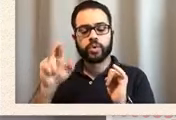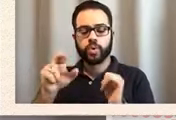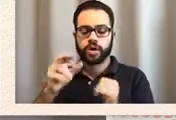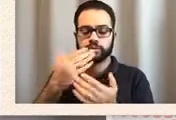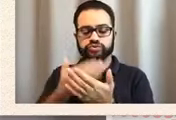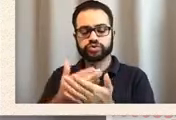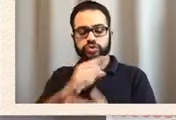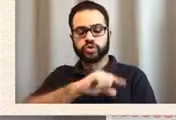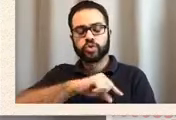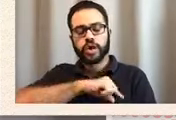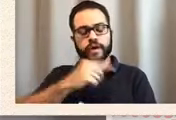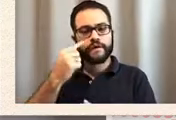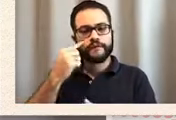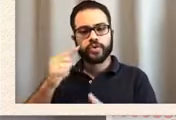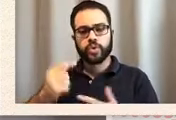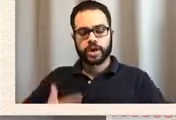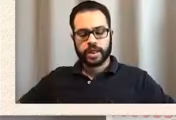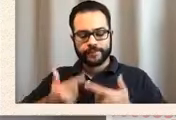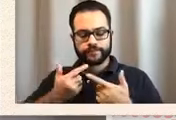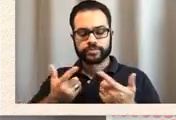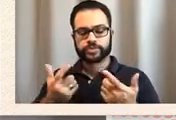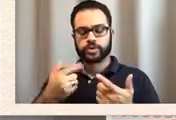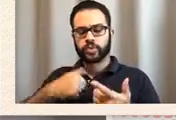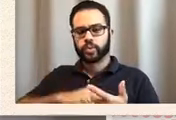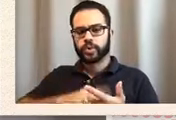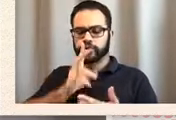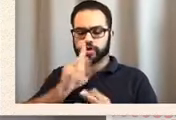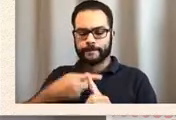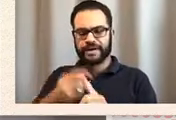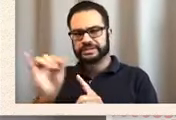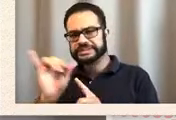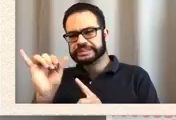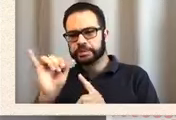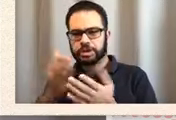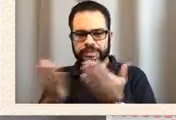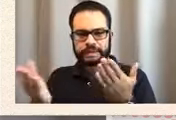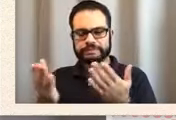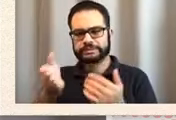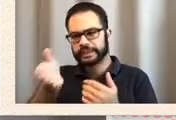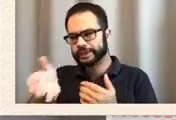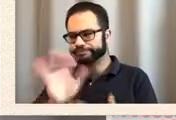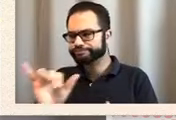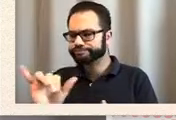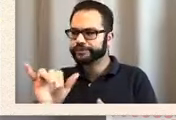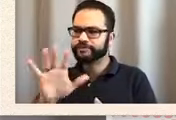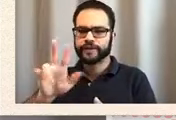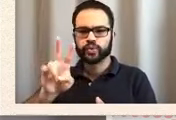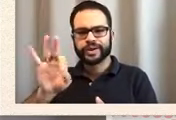that these are similar to other products that are out there, whether that be a 529 college savings